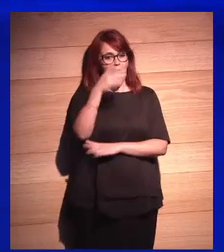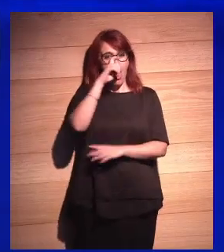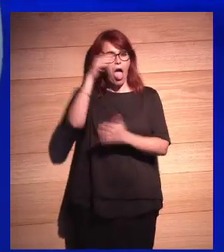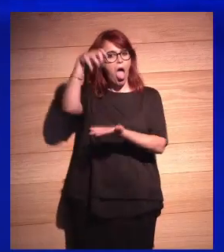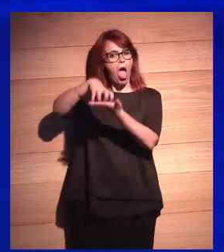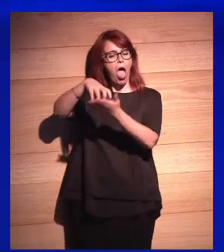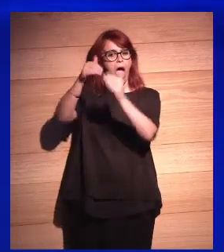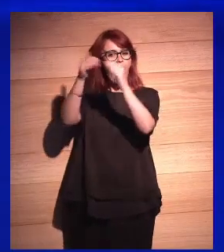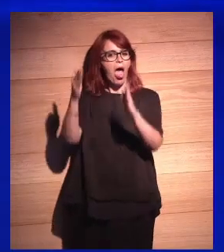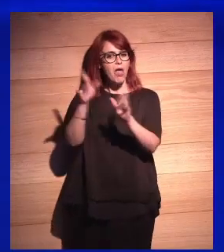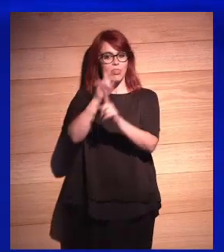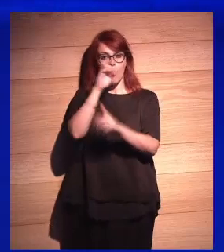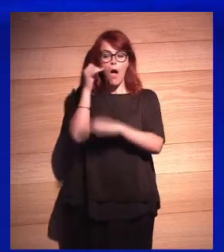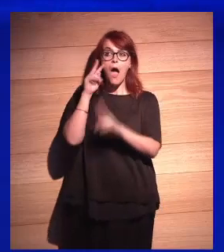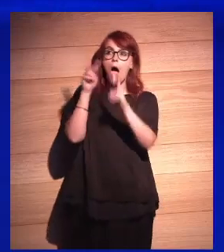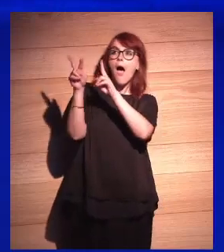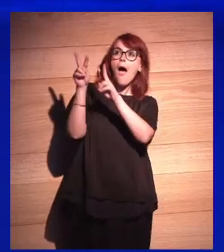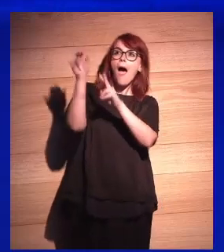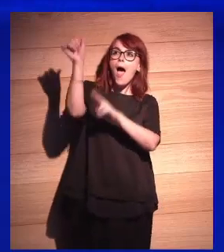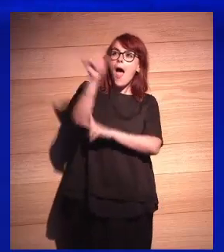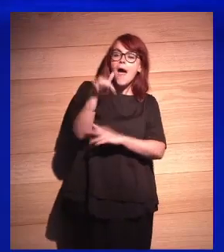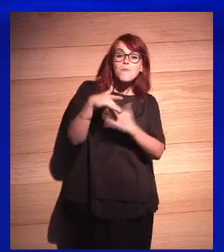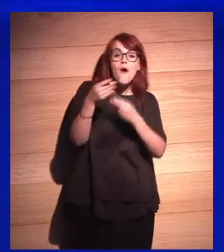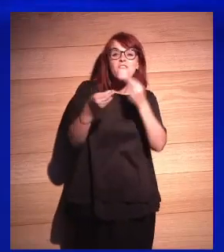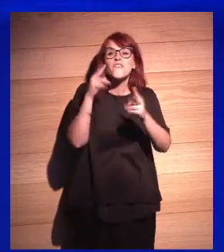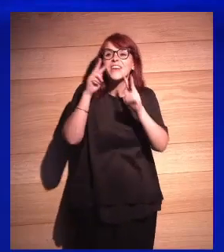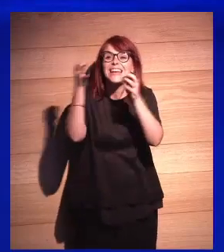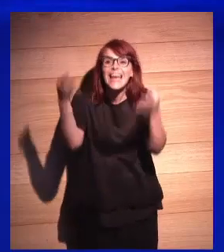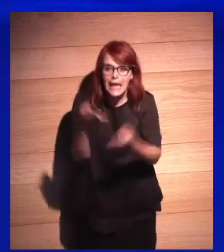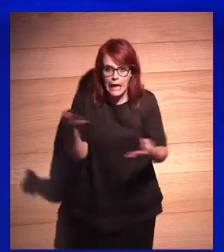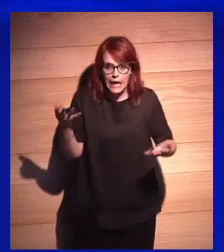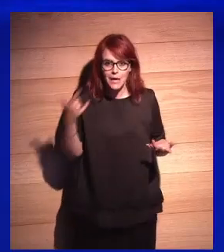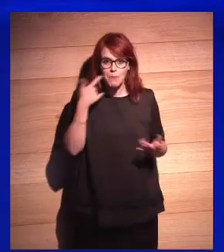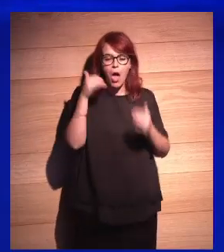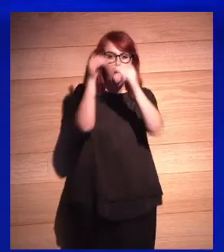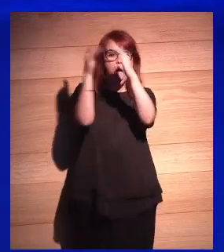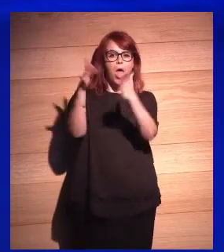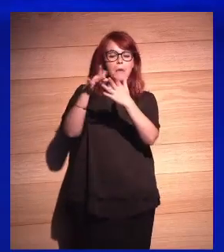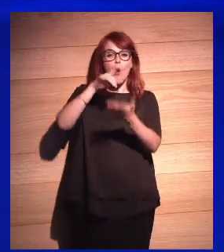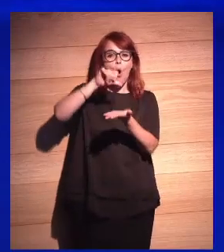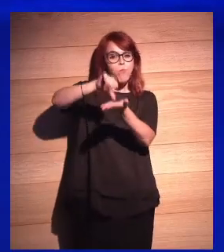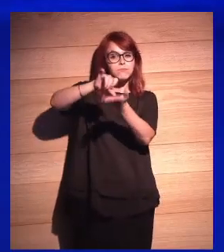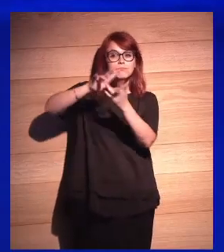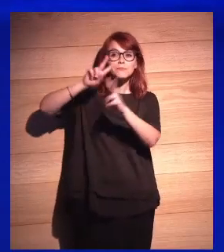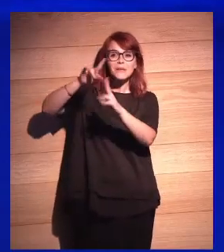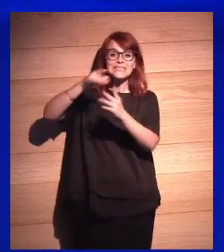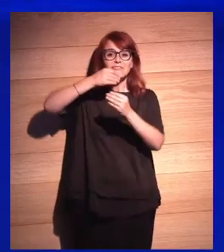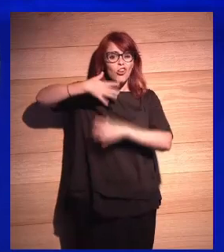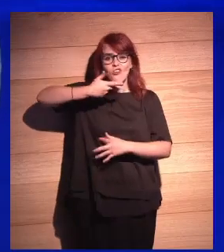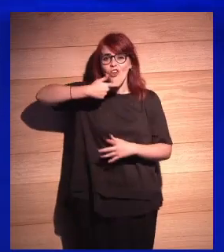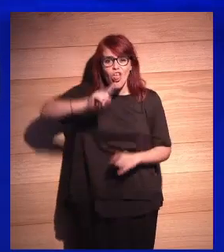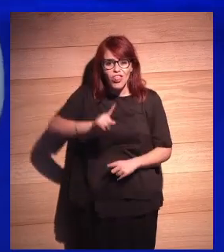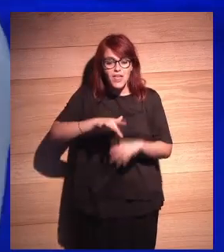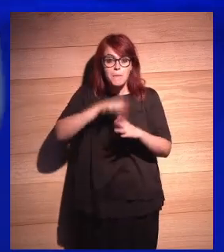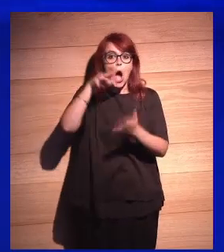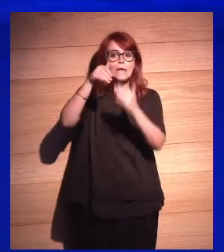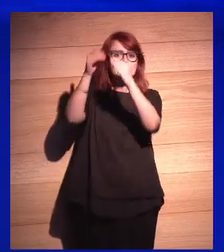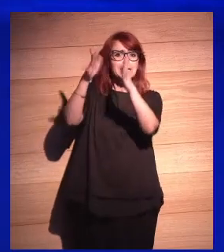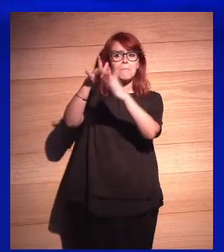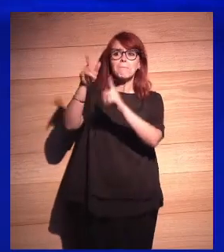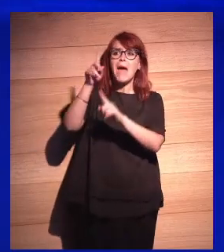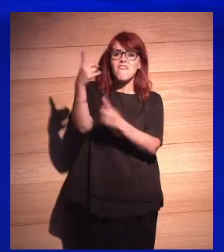Athens visiting the Acropolis, and you see people looking at it and you wonder, what are you looking at? If you really do